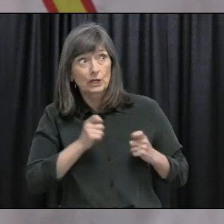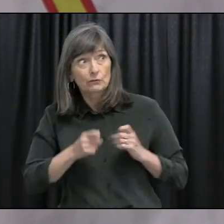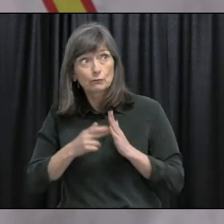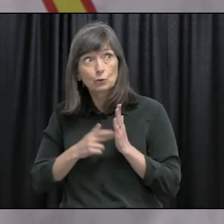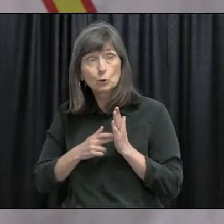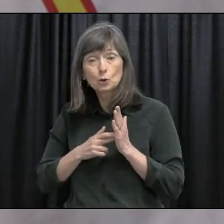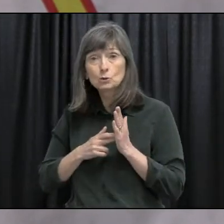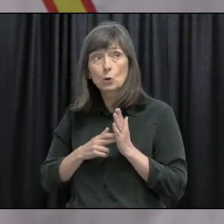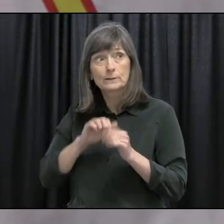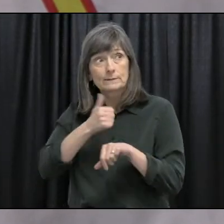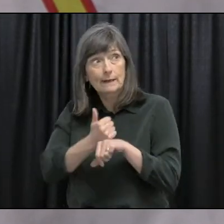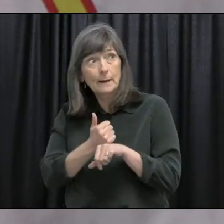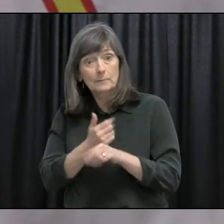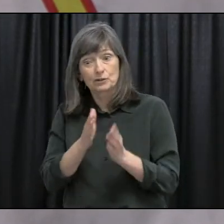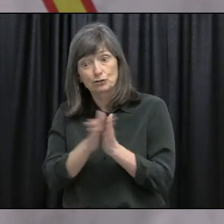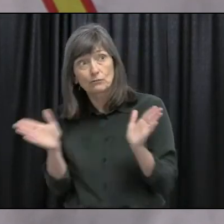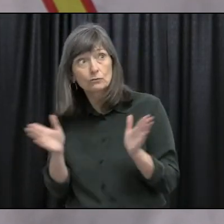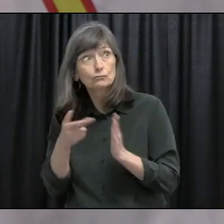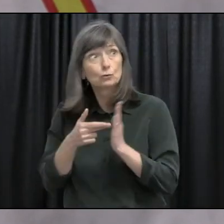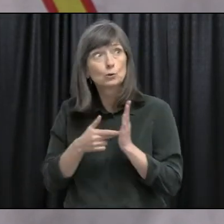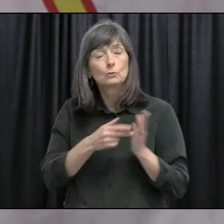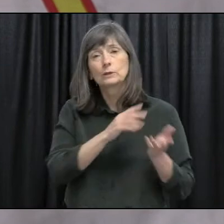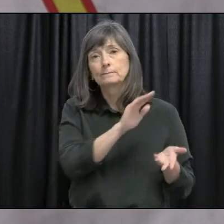we will pivot if that evidence becomes available.